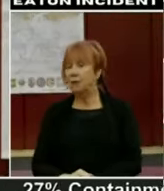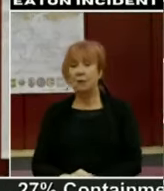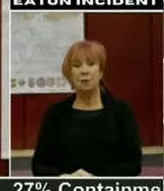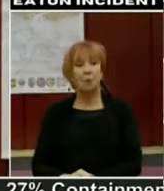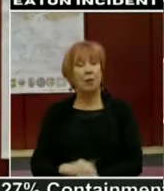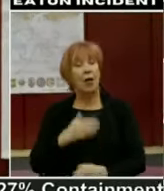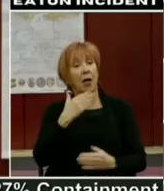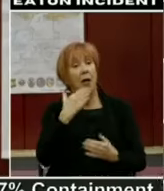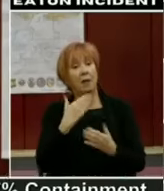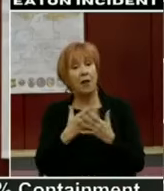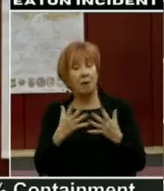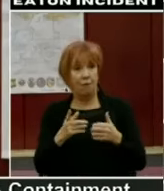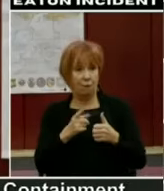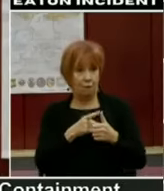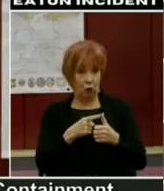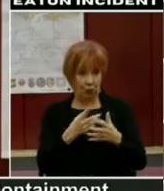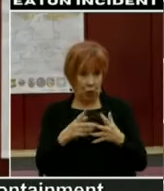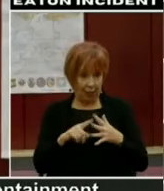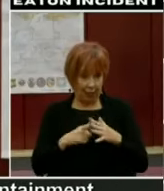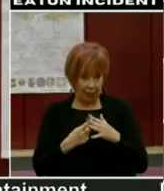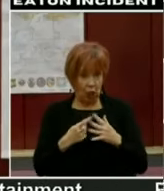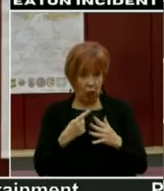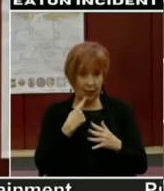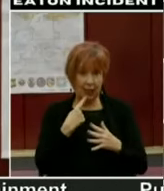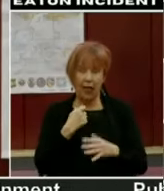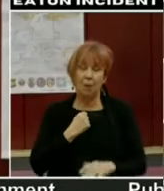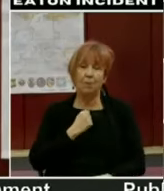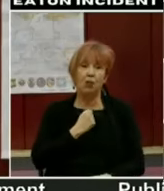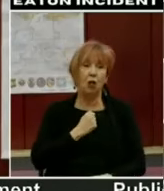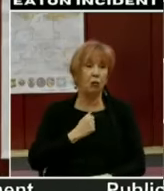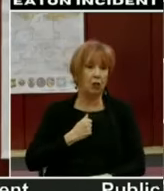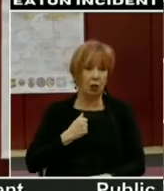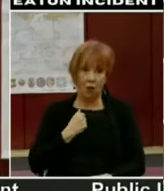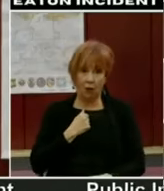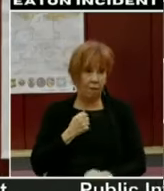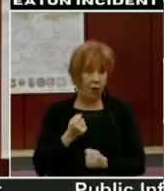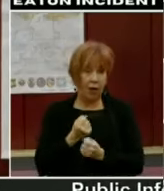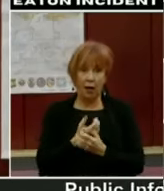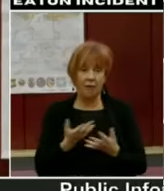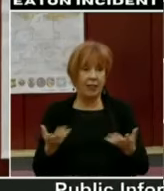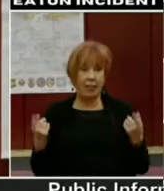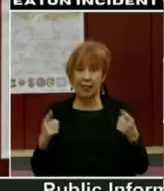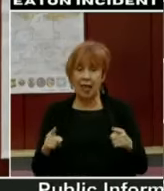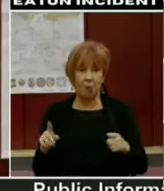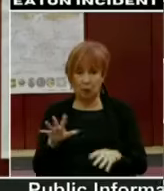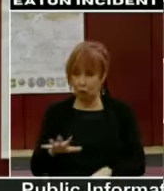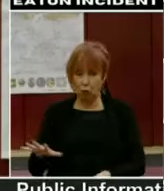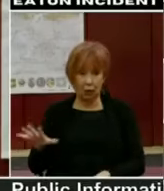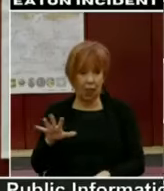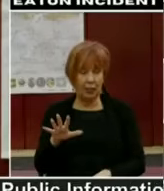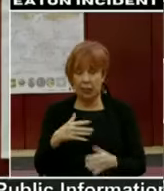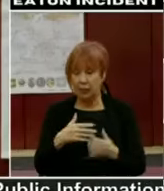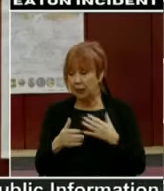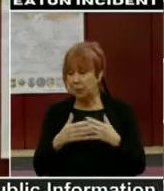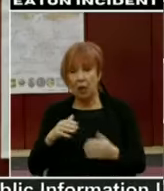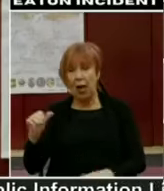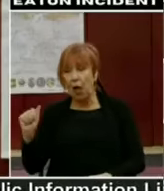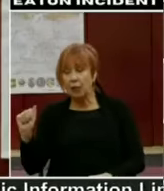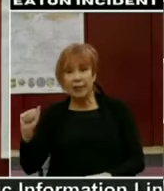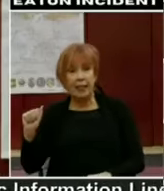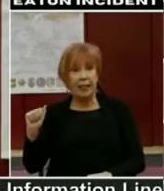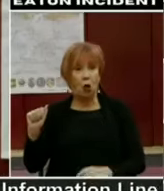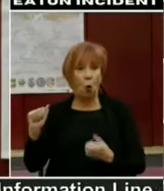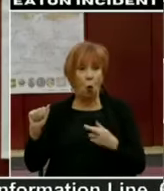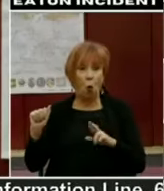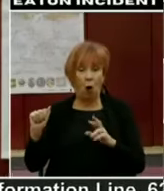Thank you very much. First of all, let me start out by saying how sorry I am for what's happened to every resident, whether it's in Altadena or the surrounding cities,